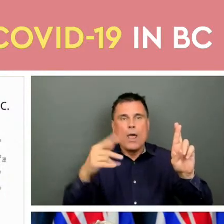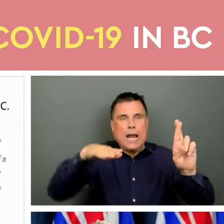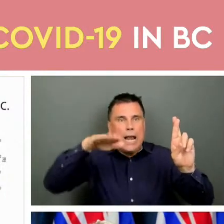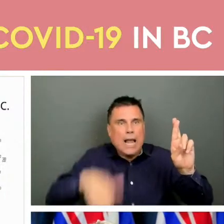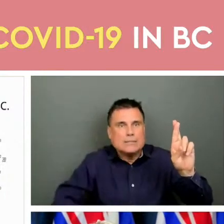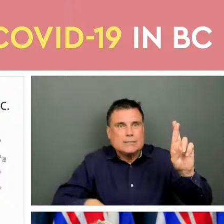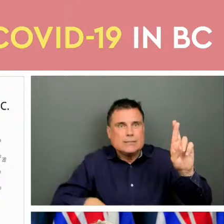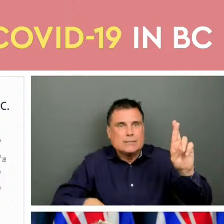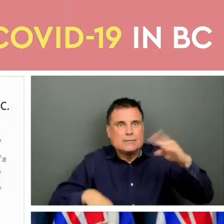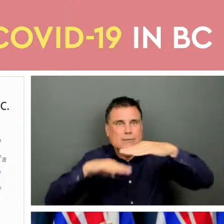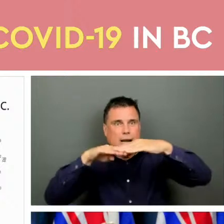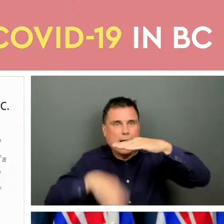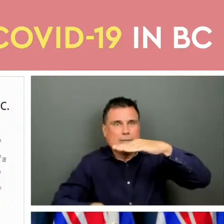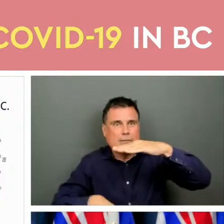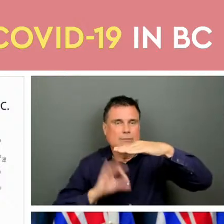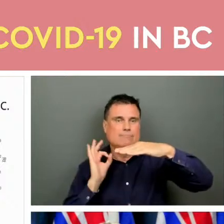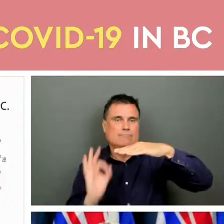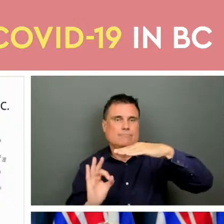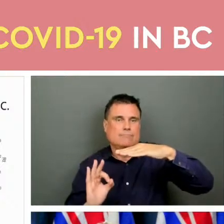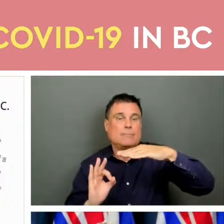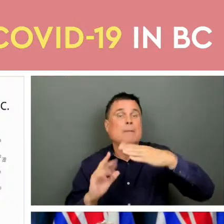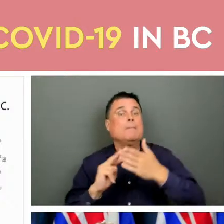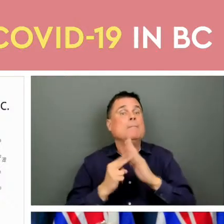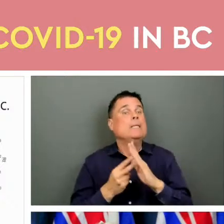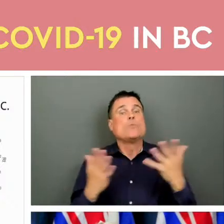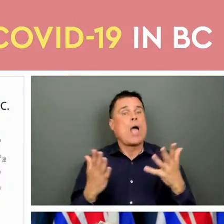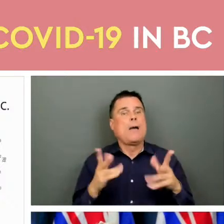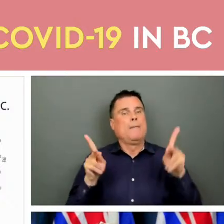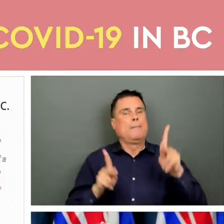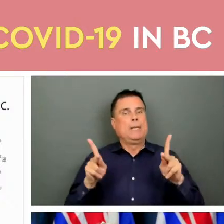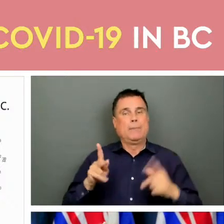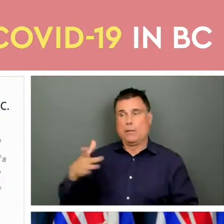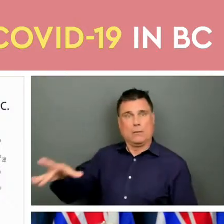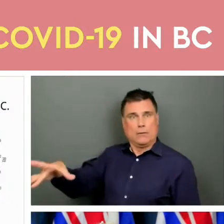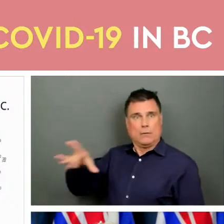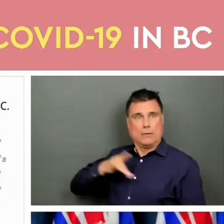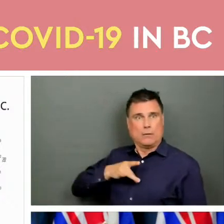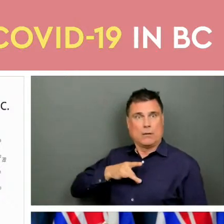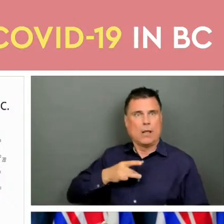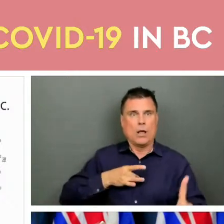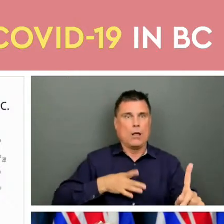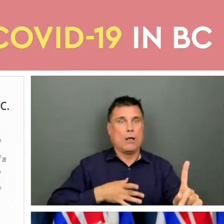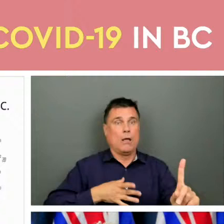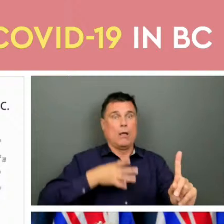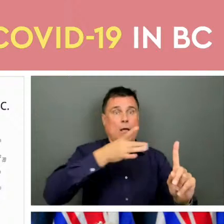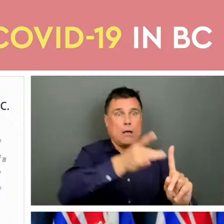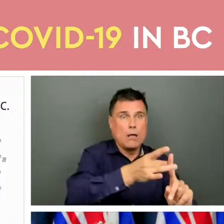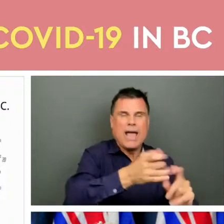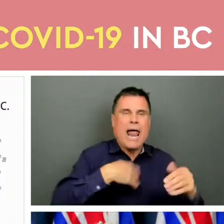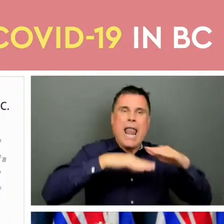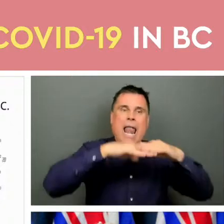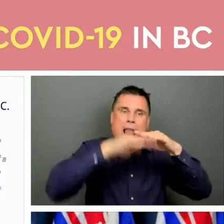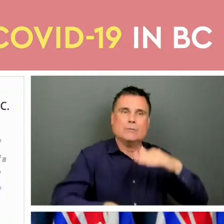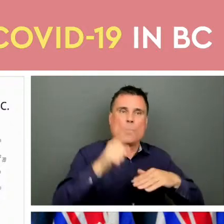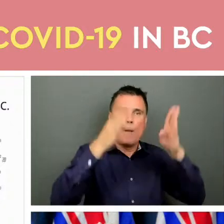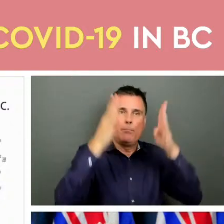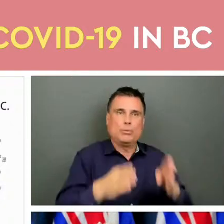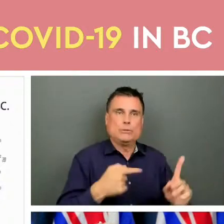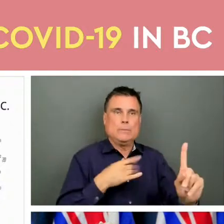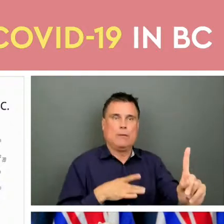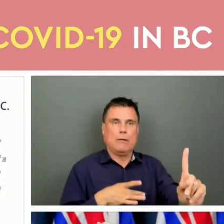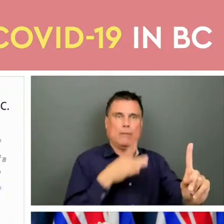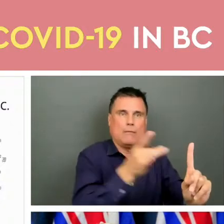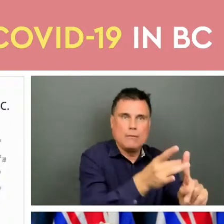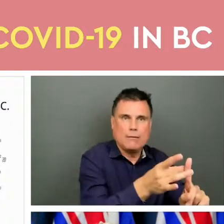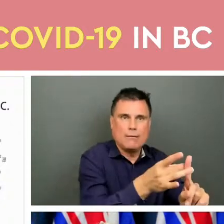average, people are transmitting the virus to less than one people every time somebody's infected. And this